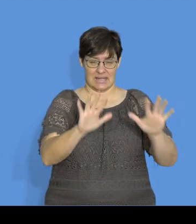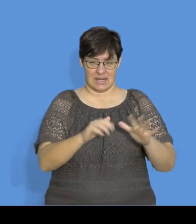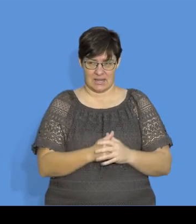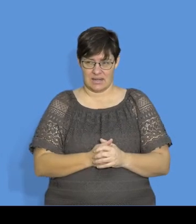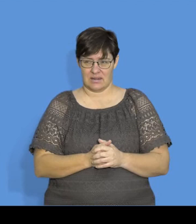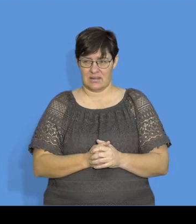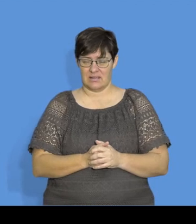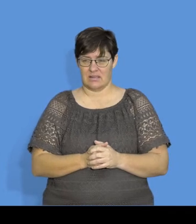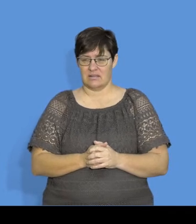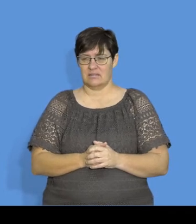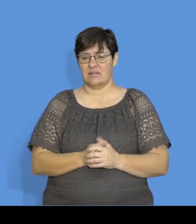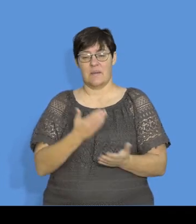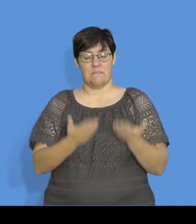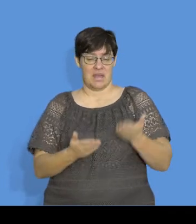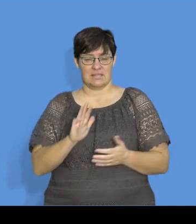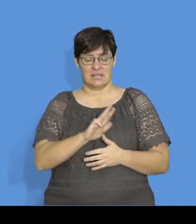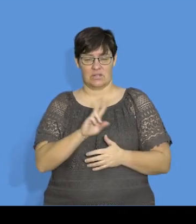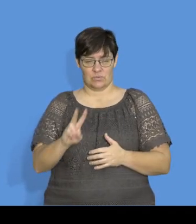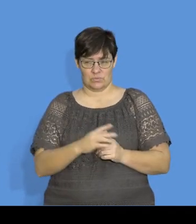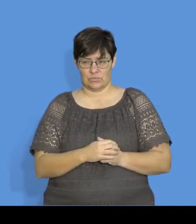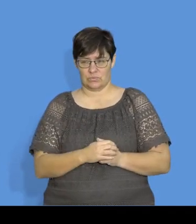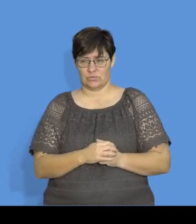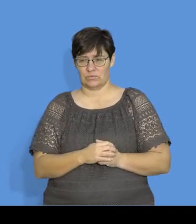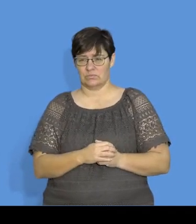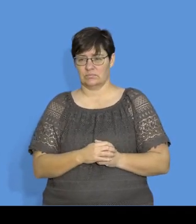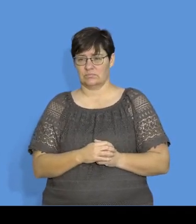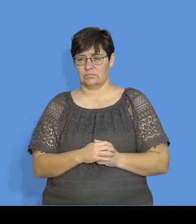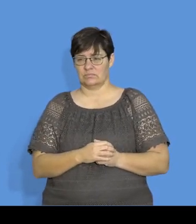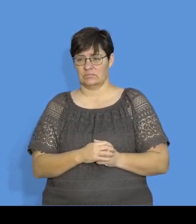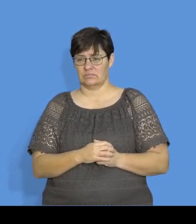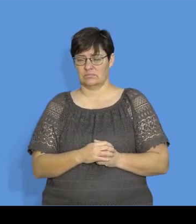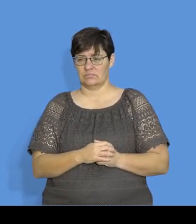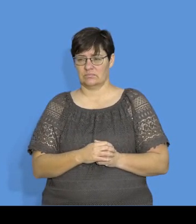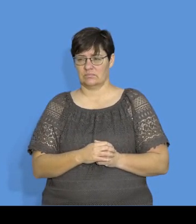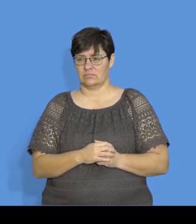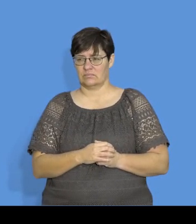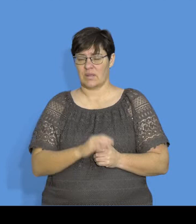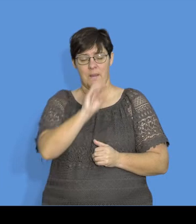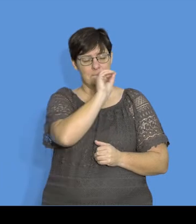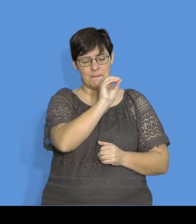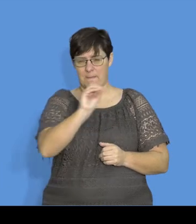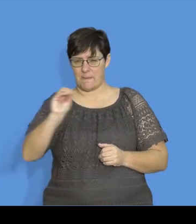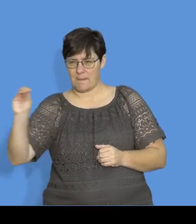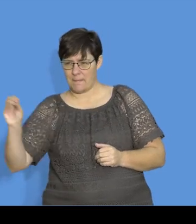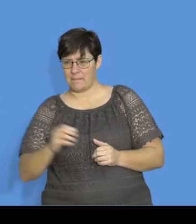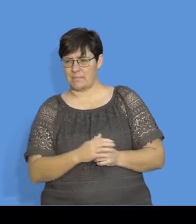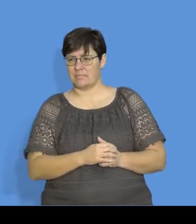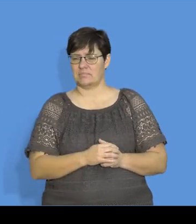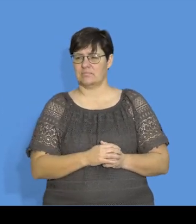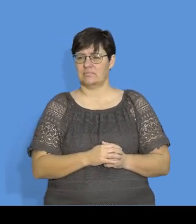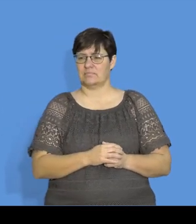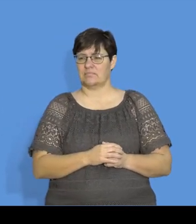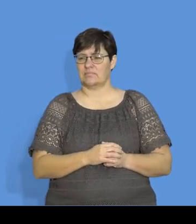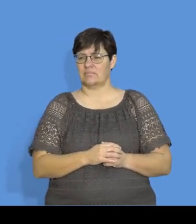Size 10, mass 92. This is what do we get for size 10